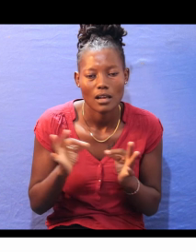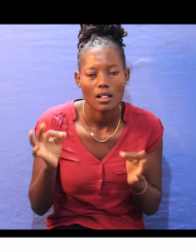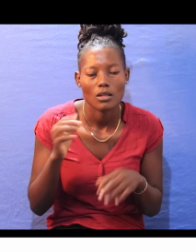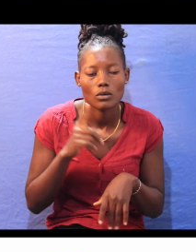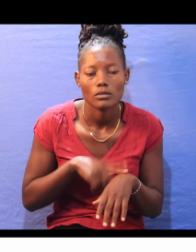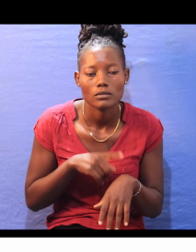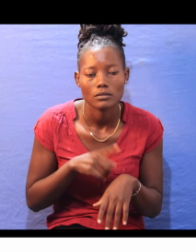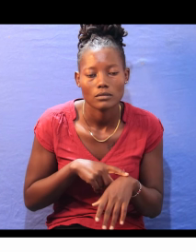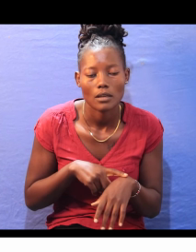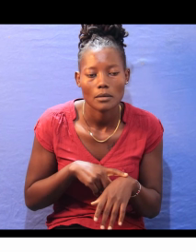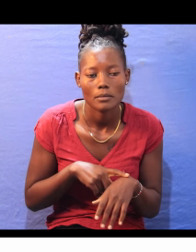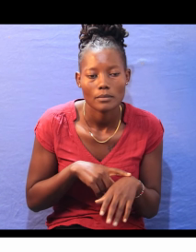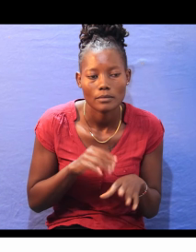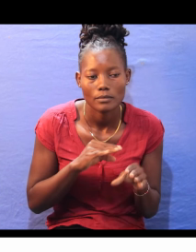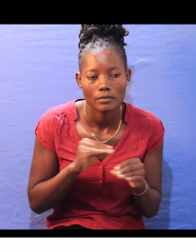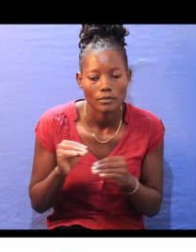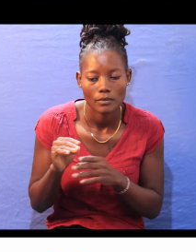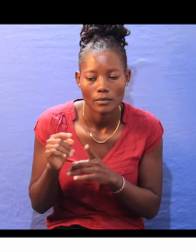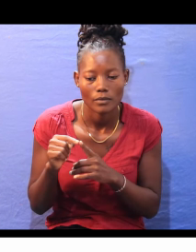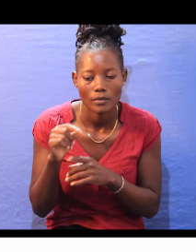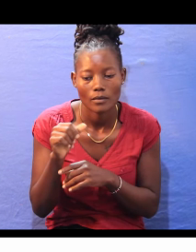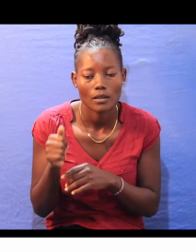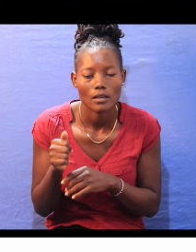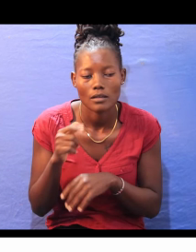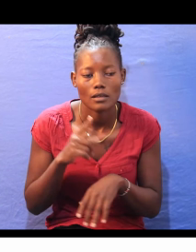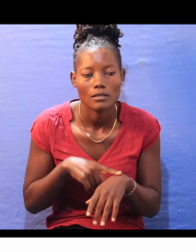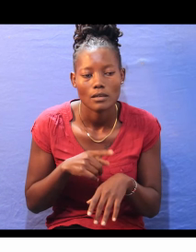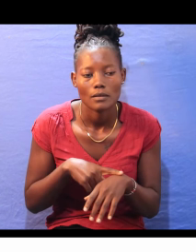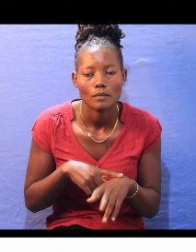cover, and that's a topic for another time. But